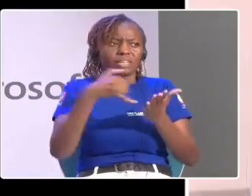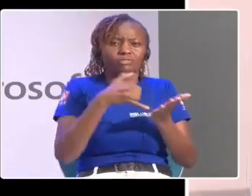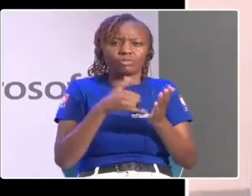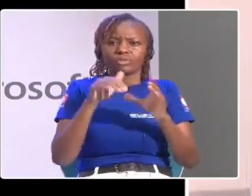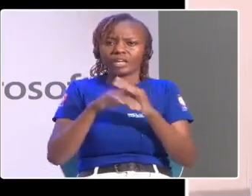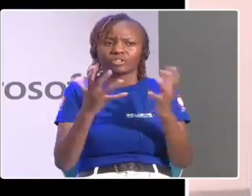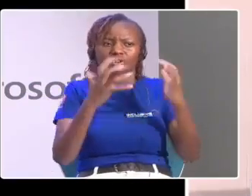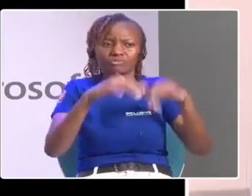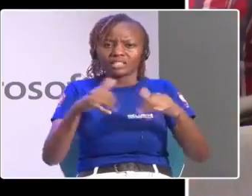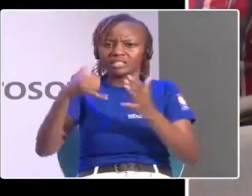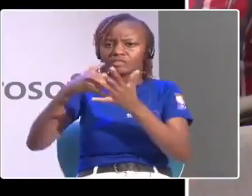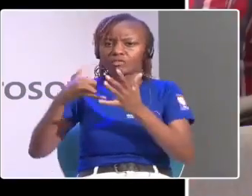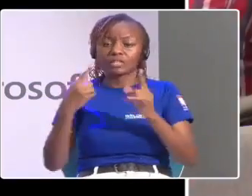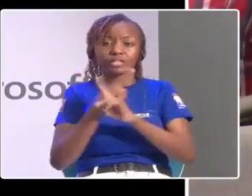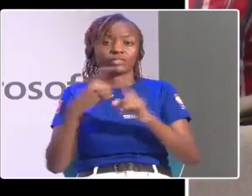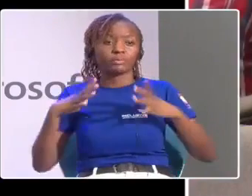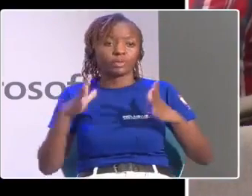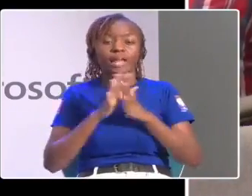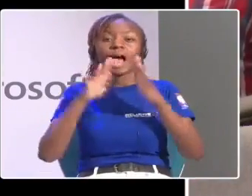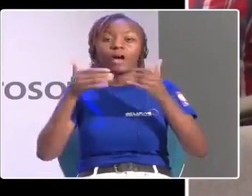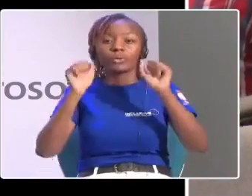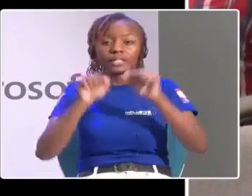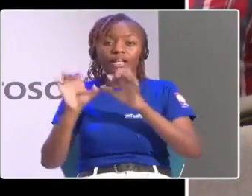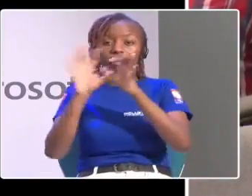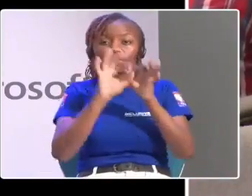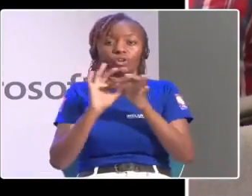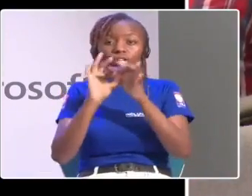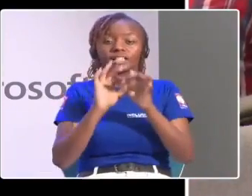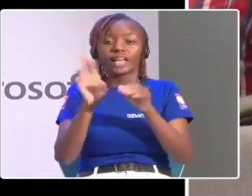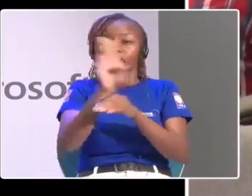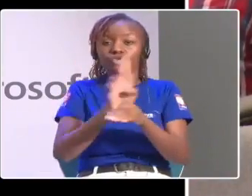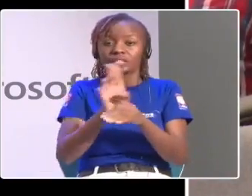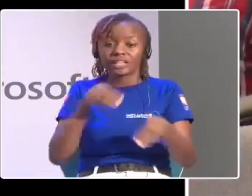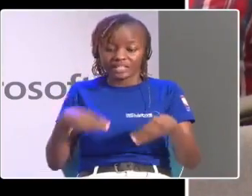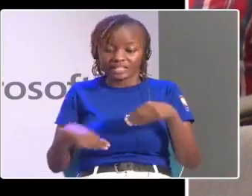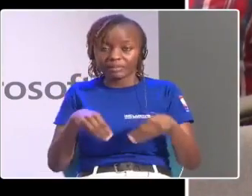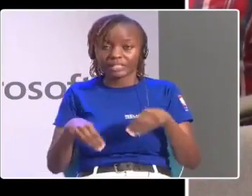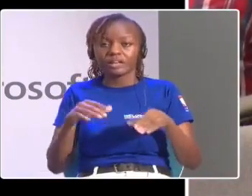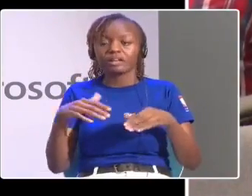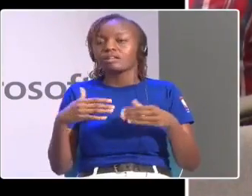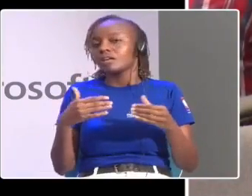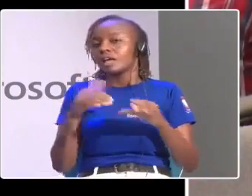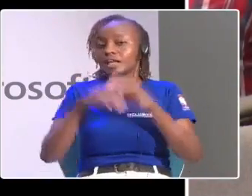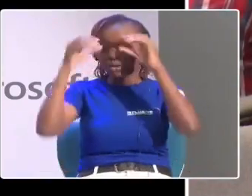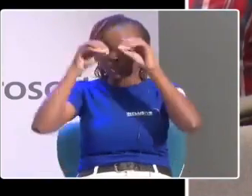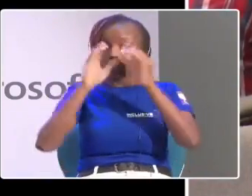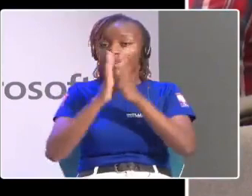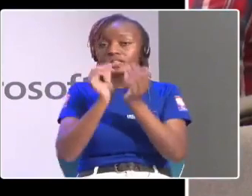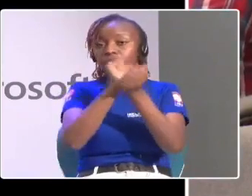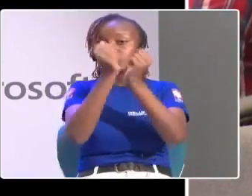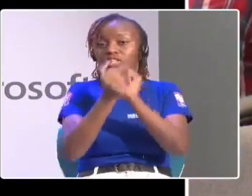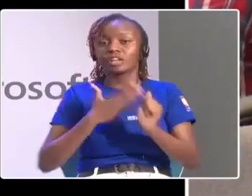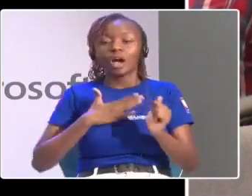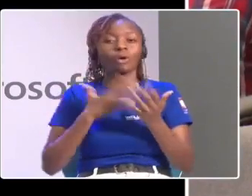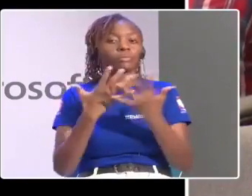and meeting people. And how do we just really bring the voice of users with disabilities into Google and help amplify it to shape our products and